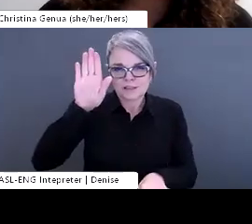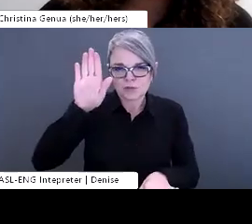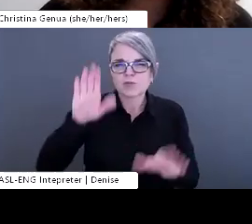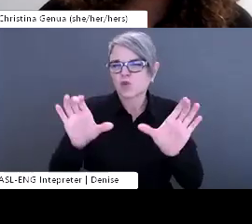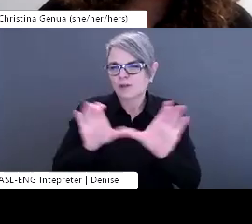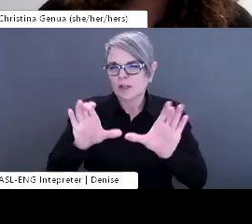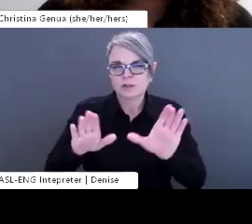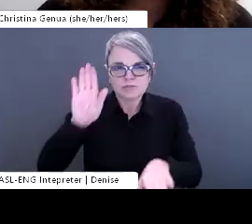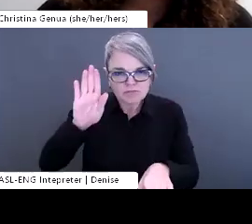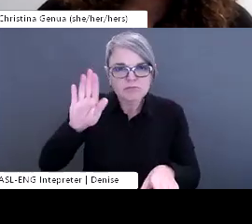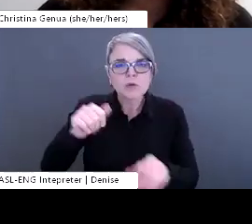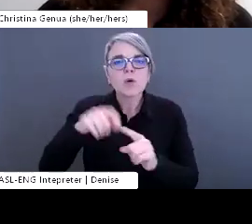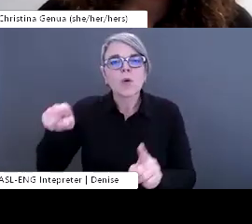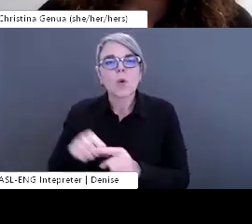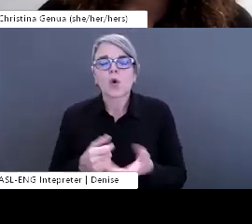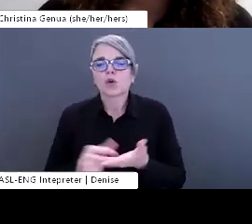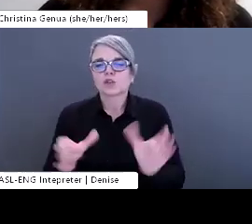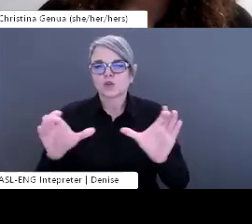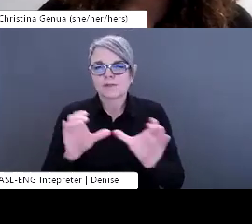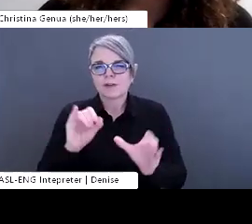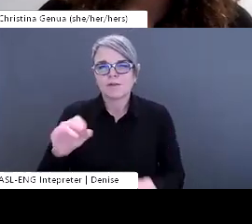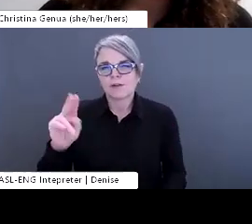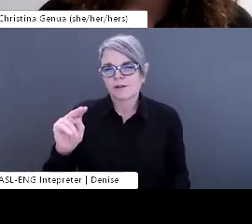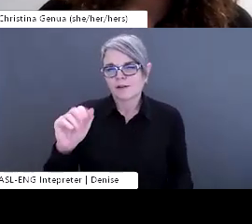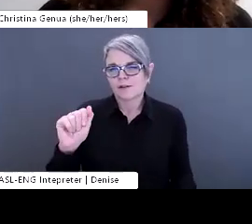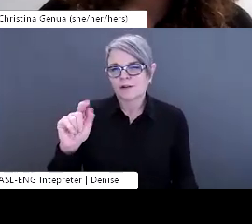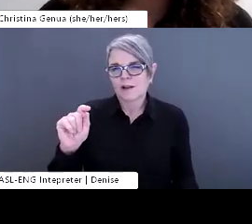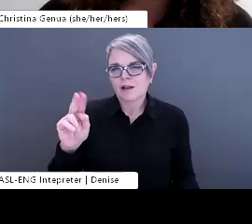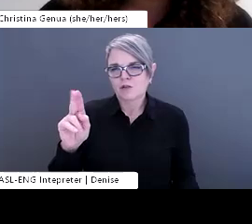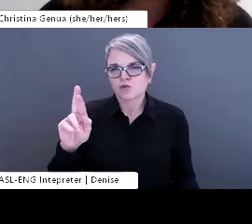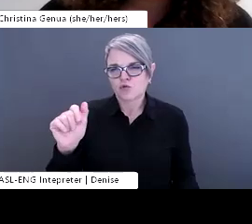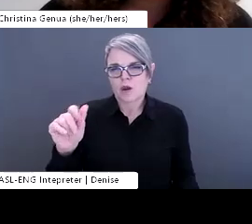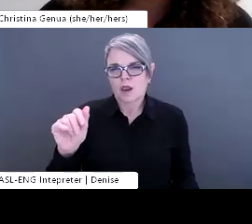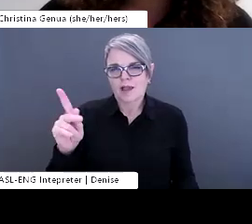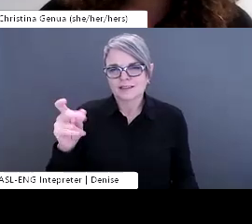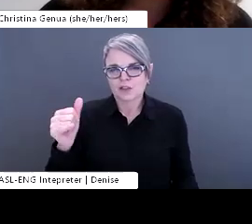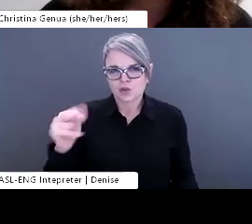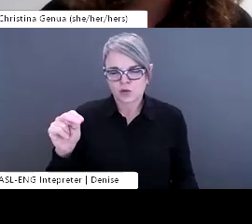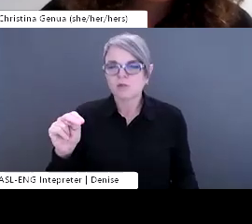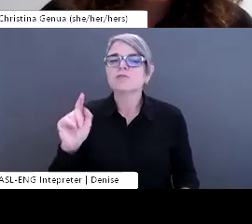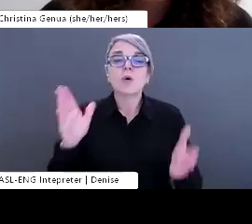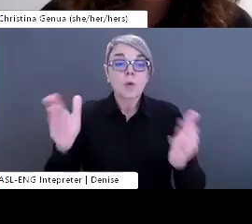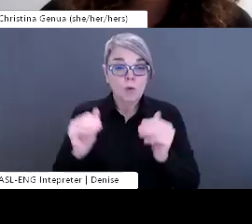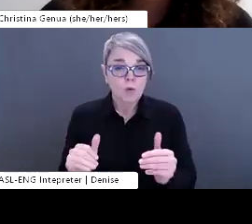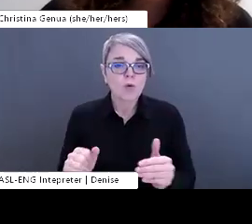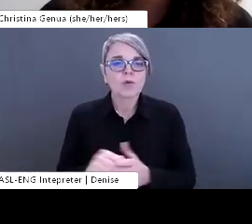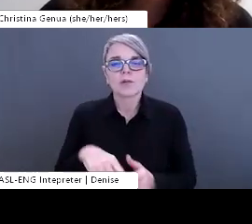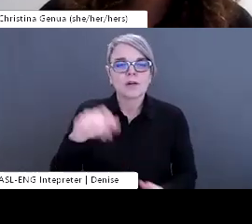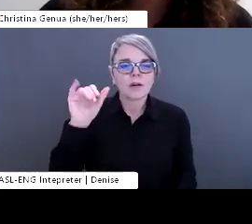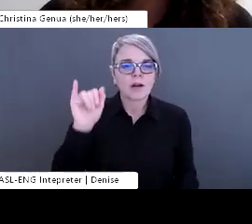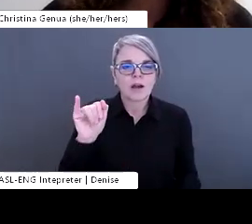form. So typically an IRCC form is for those who are on like study or work permits.